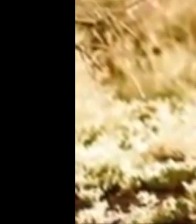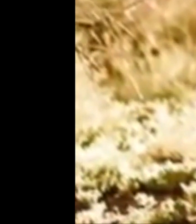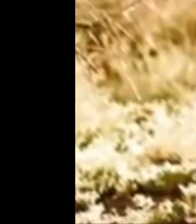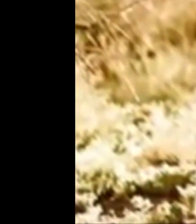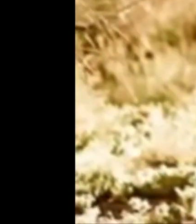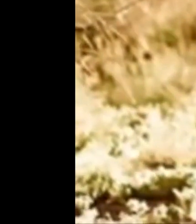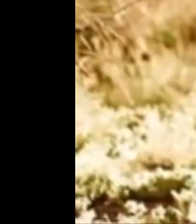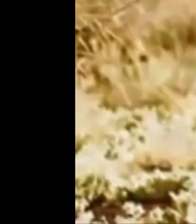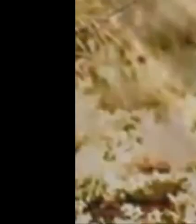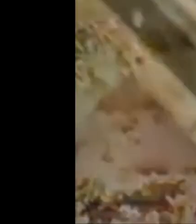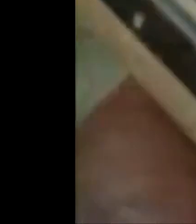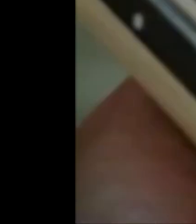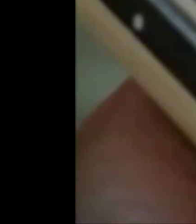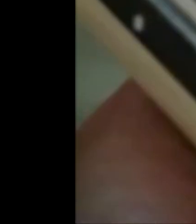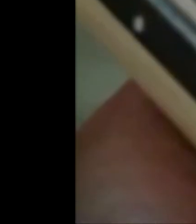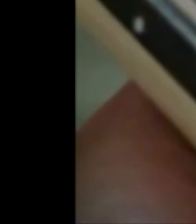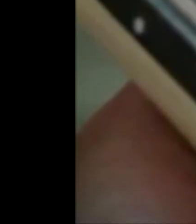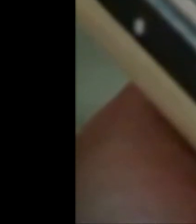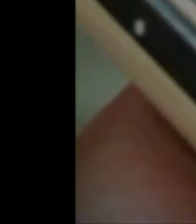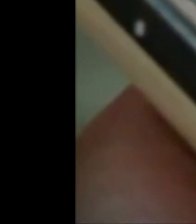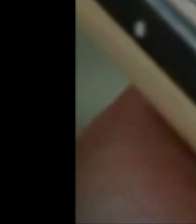lullaby."